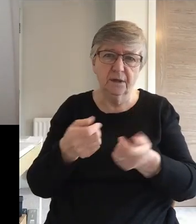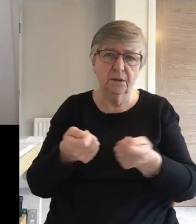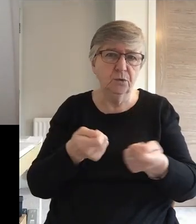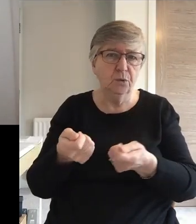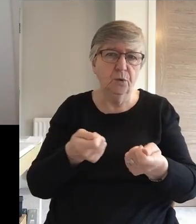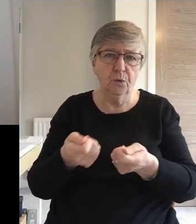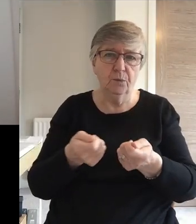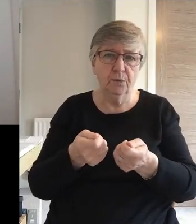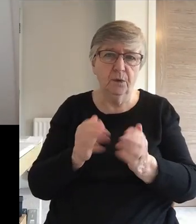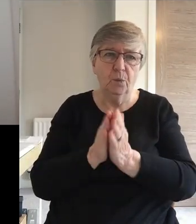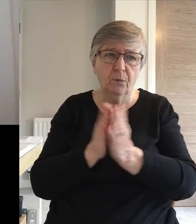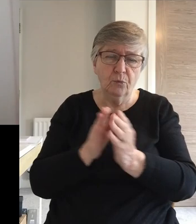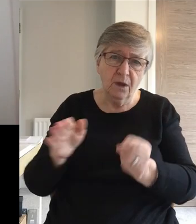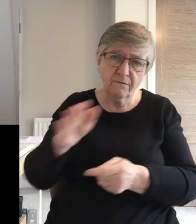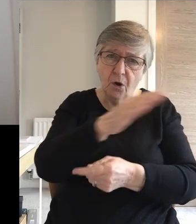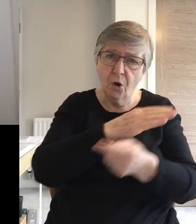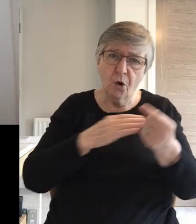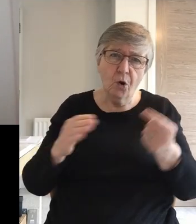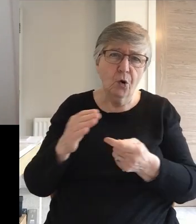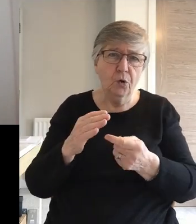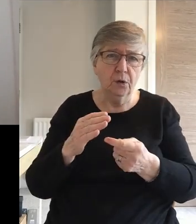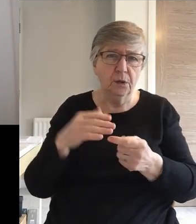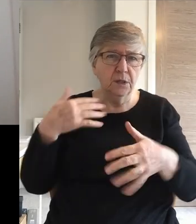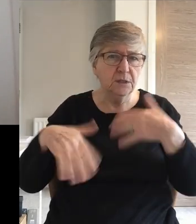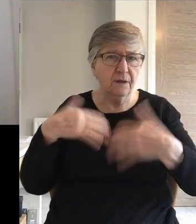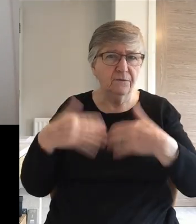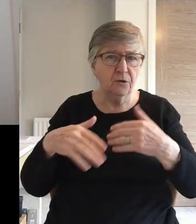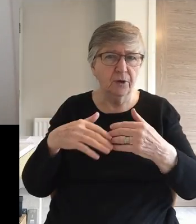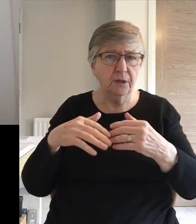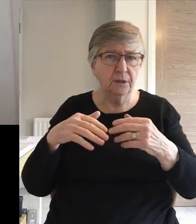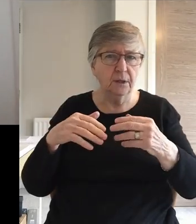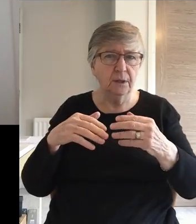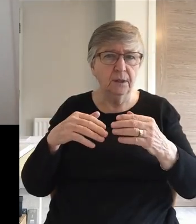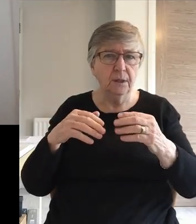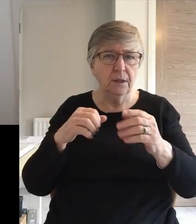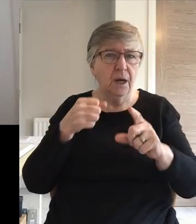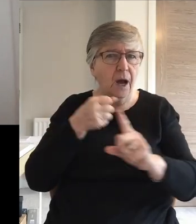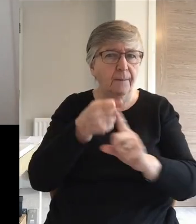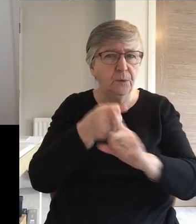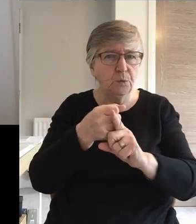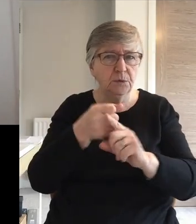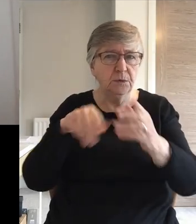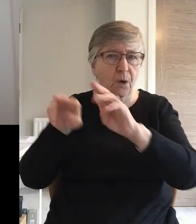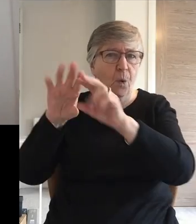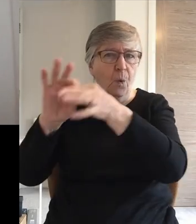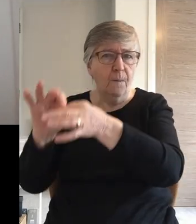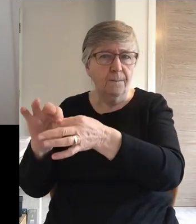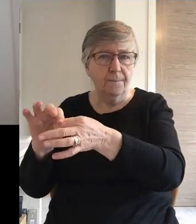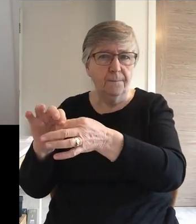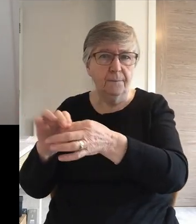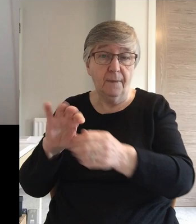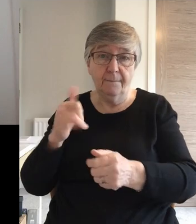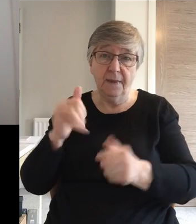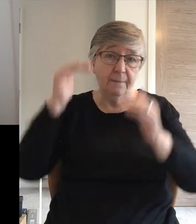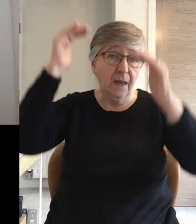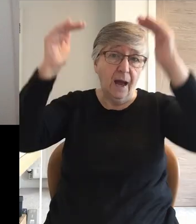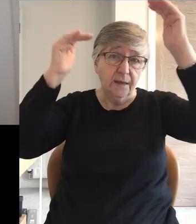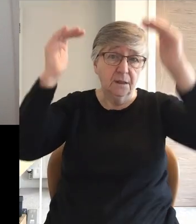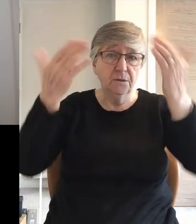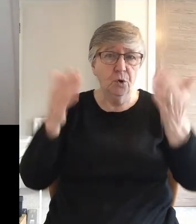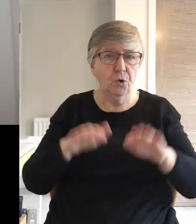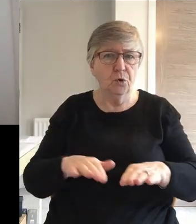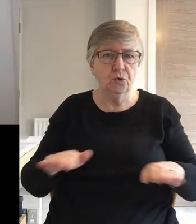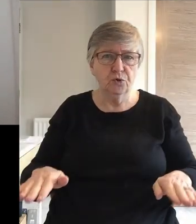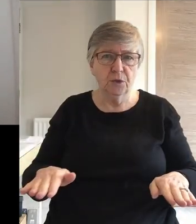We pray also for all suffering from domestic abuse, whether adults or children, a reminder in part of the